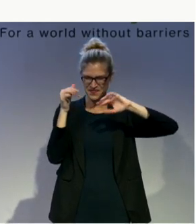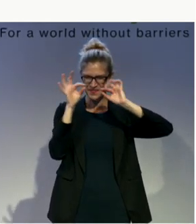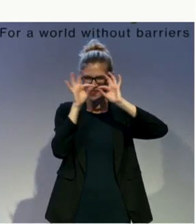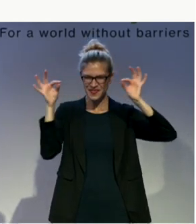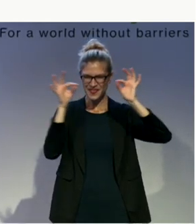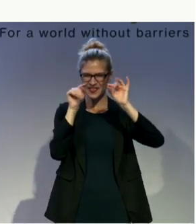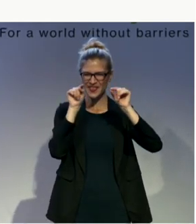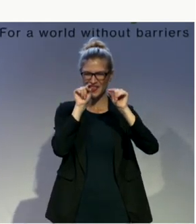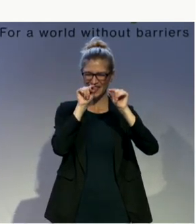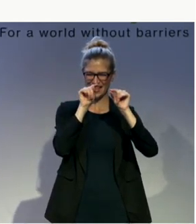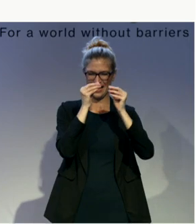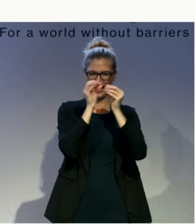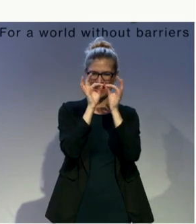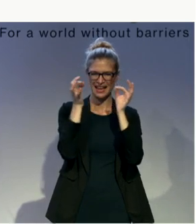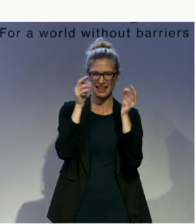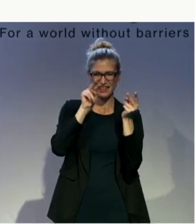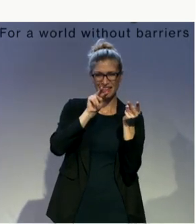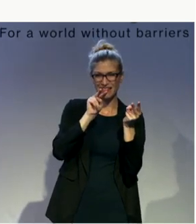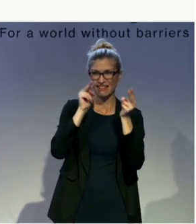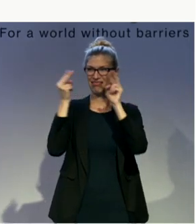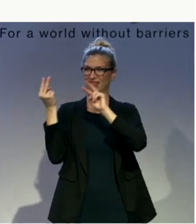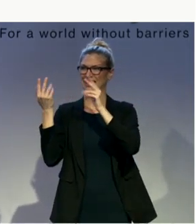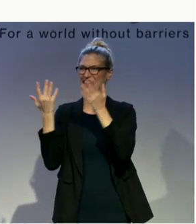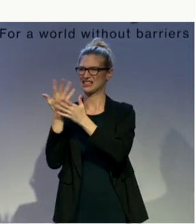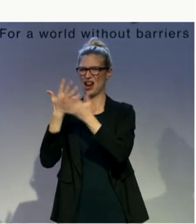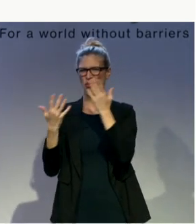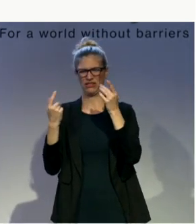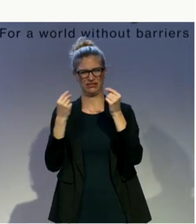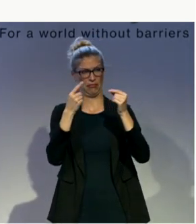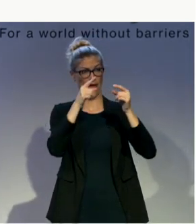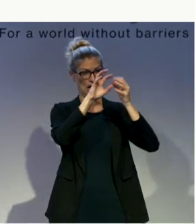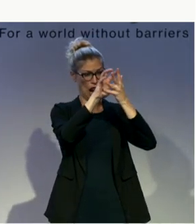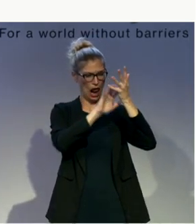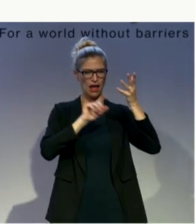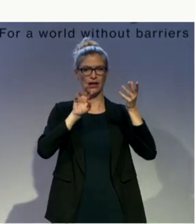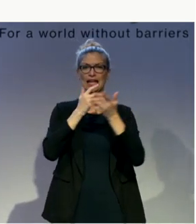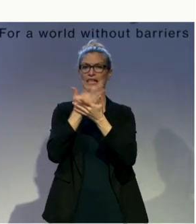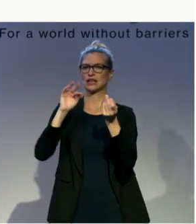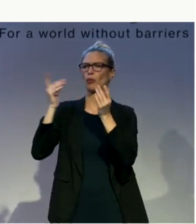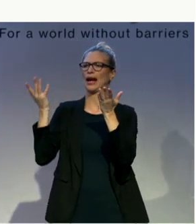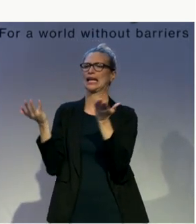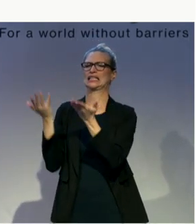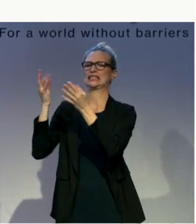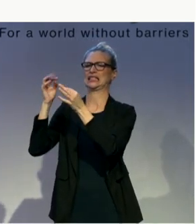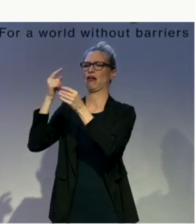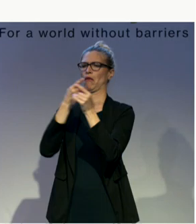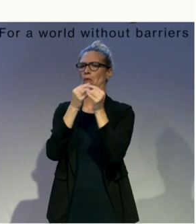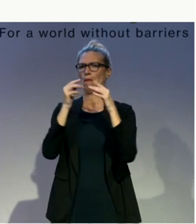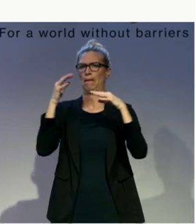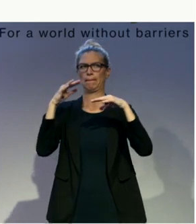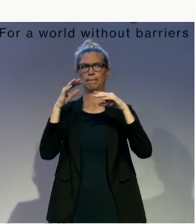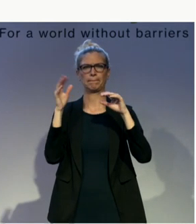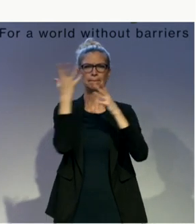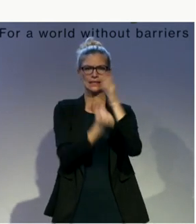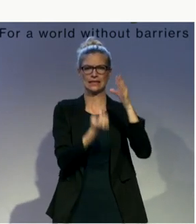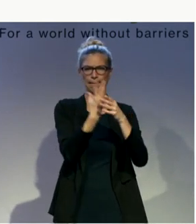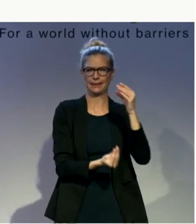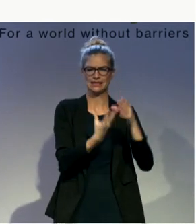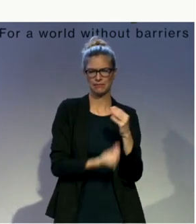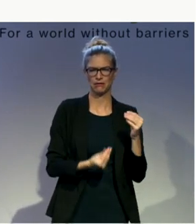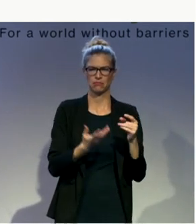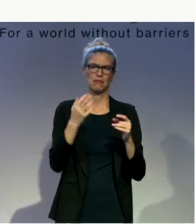simpler, we're like, as a party, we're for or against nuclear reactors, which has large implications. How do you